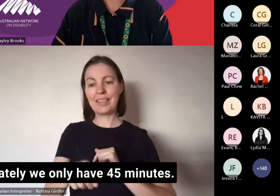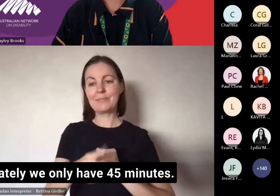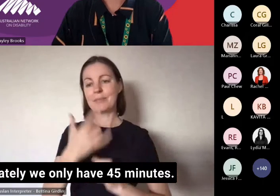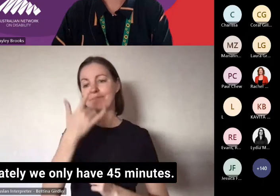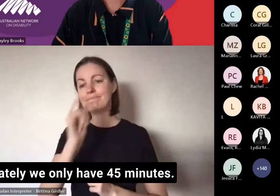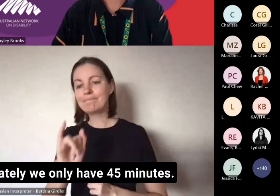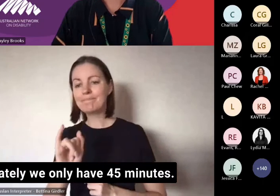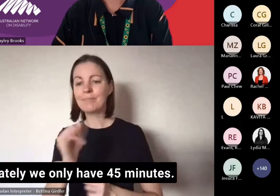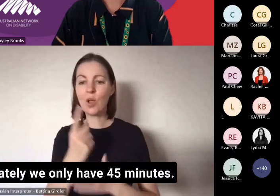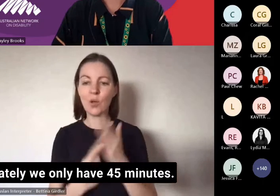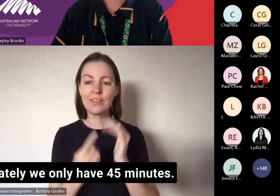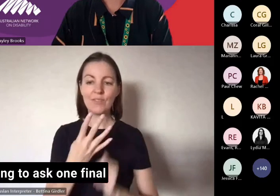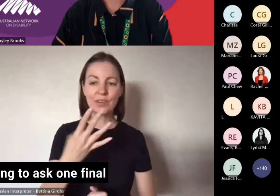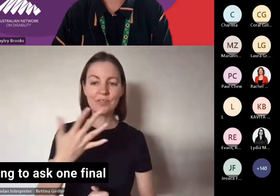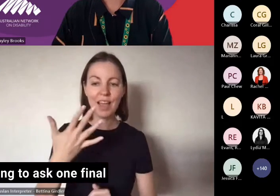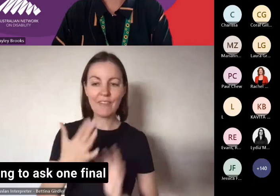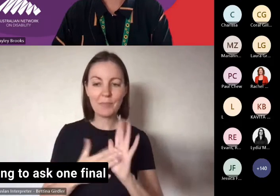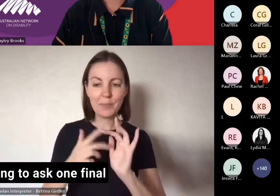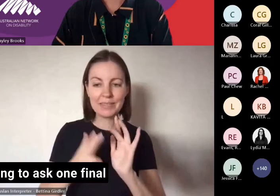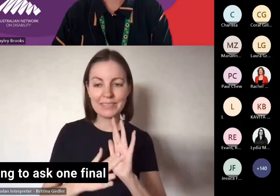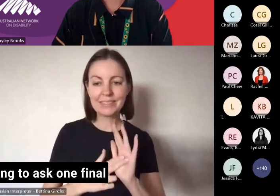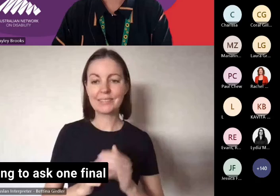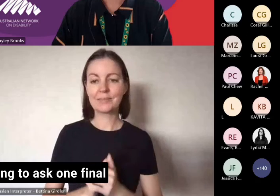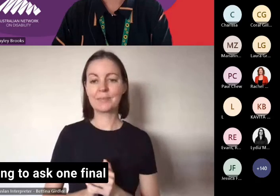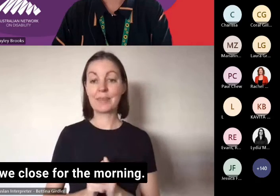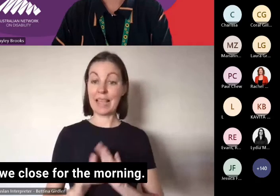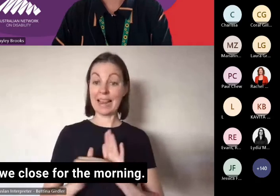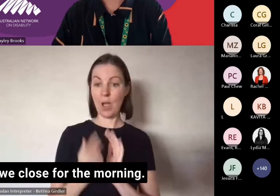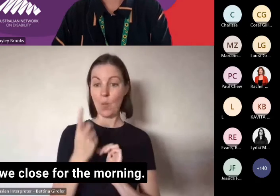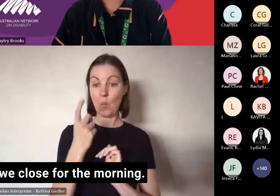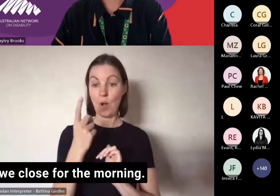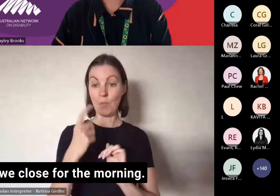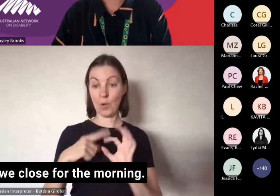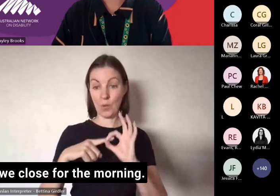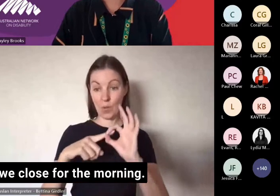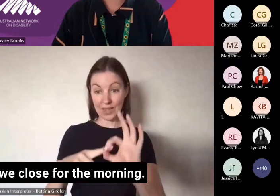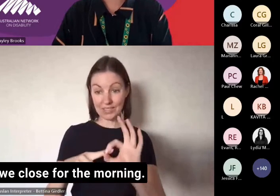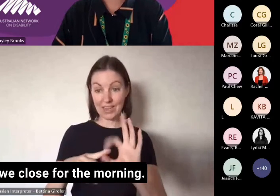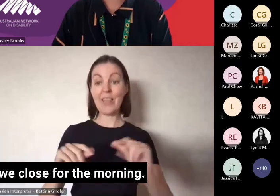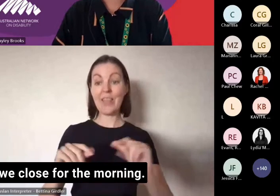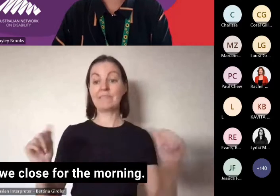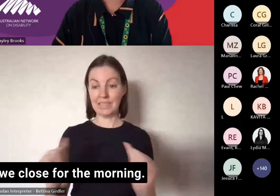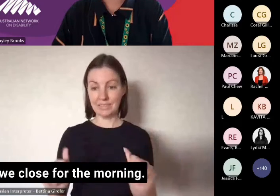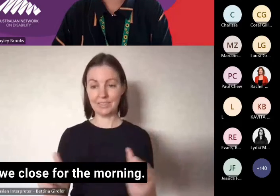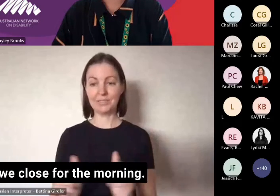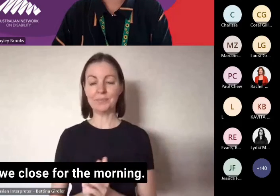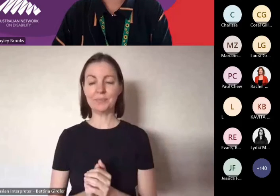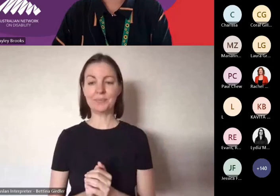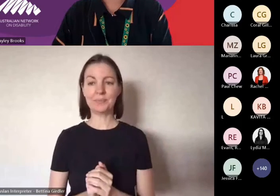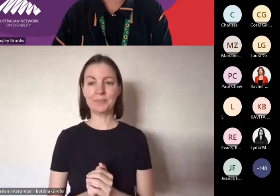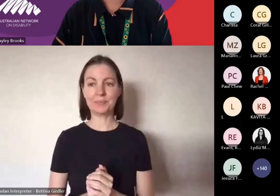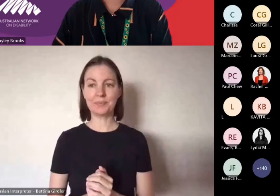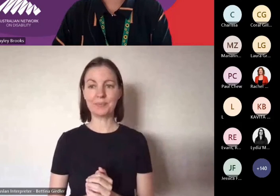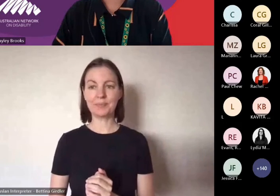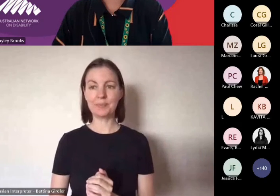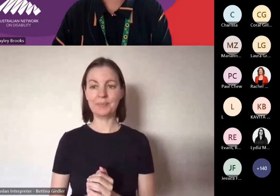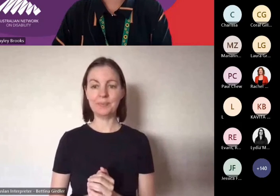have 45 minutes. So I'm going to ask one final question before we close for the morning.